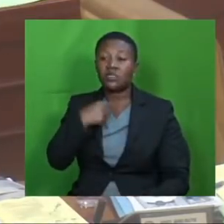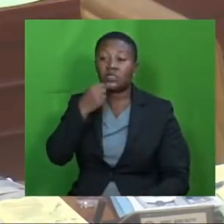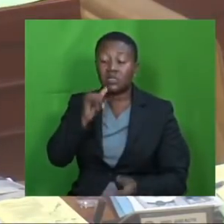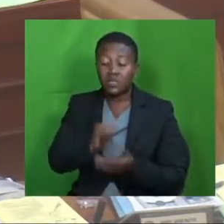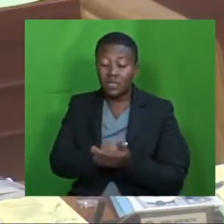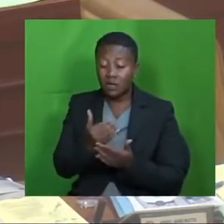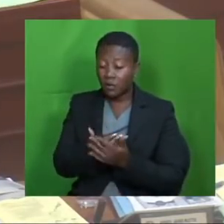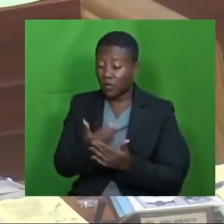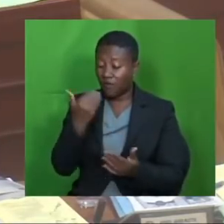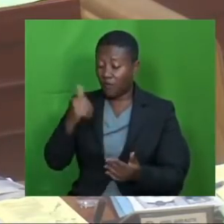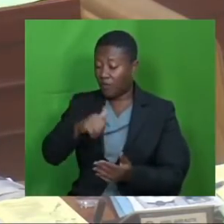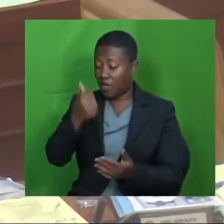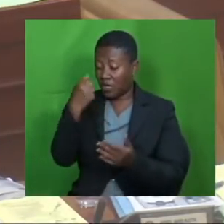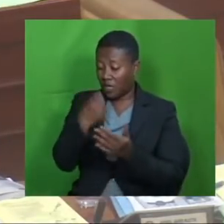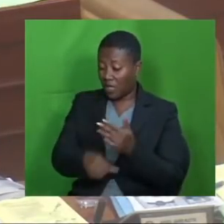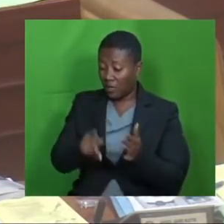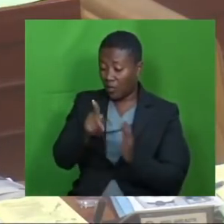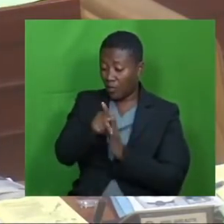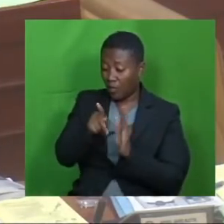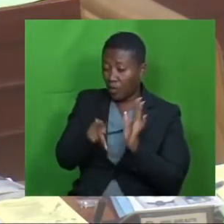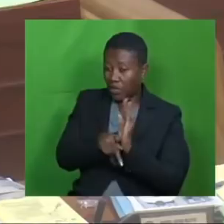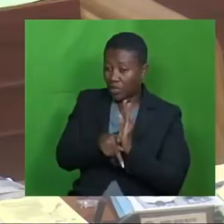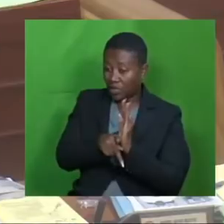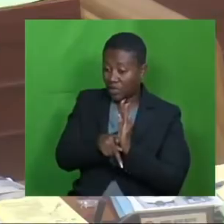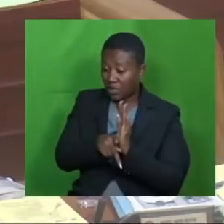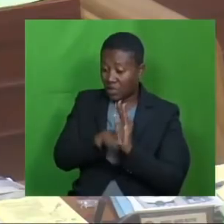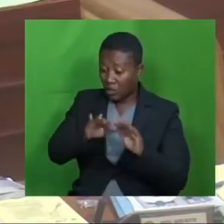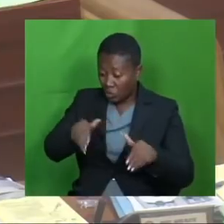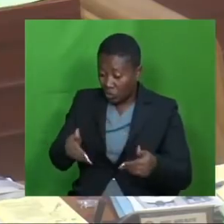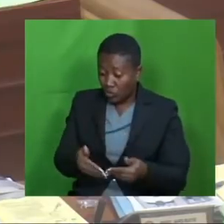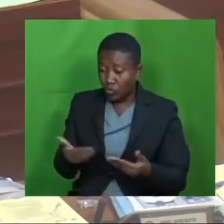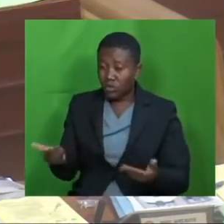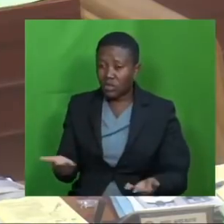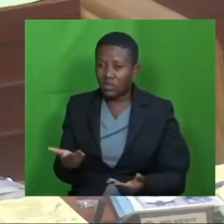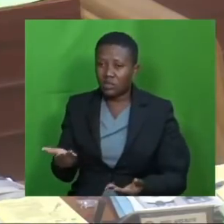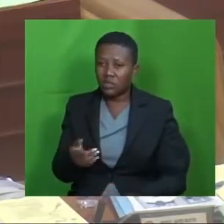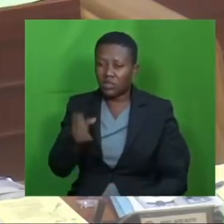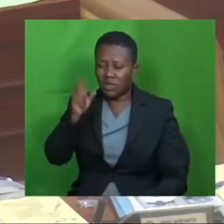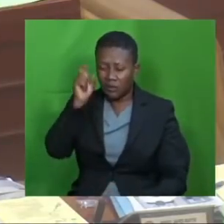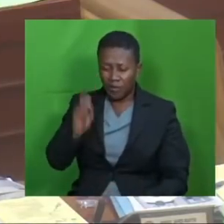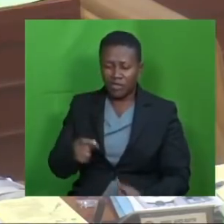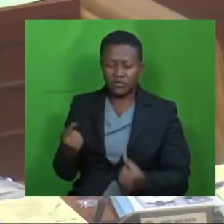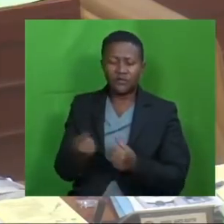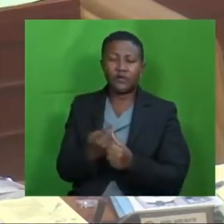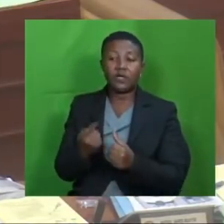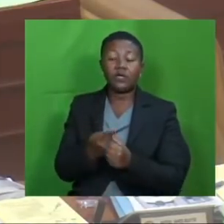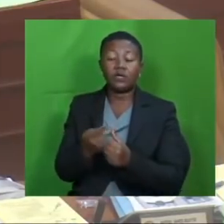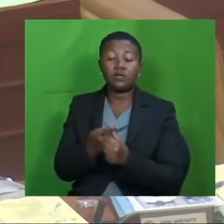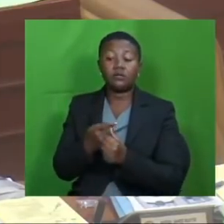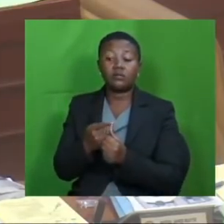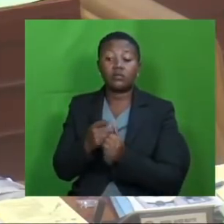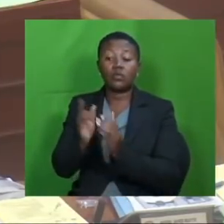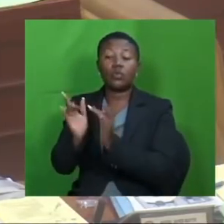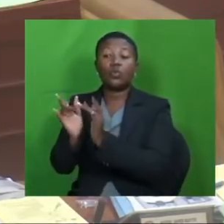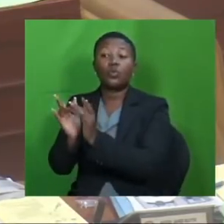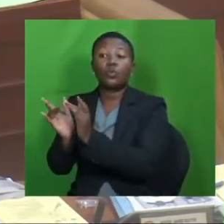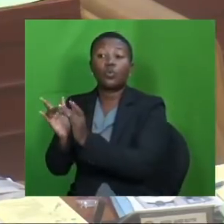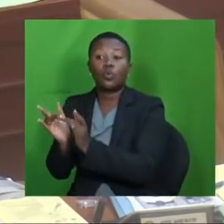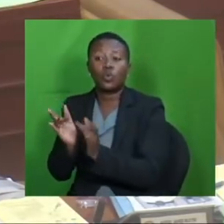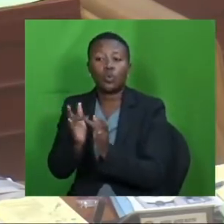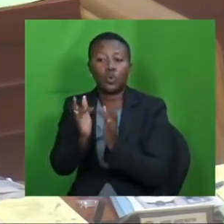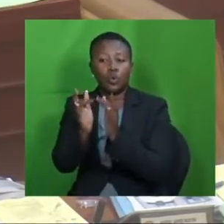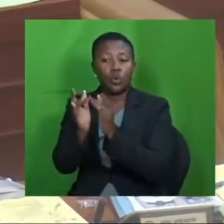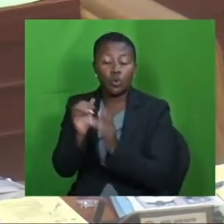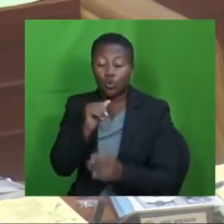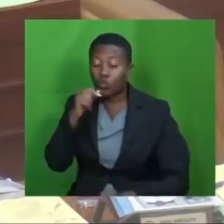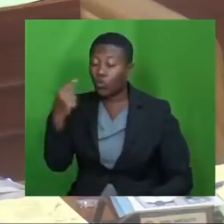is introduced in this house, it should be subjected to consultations, not just cabinet consultation.